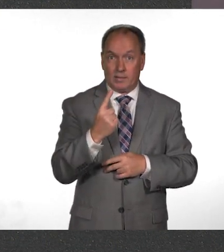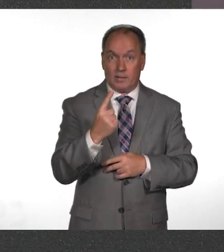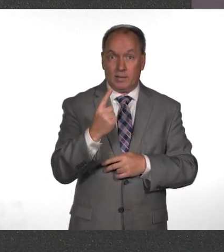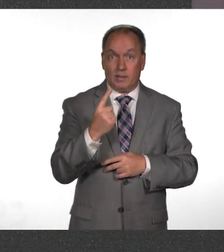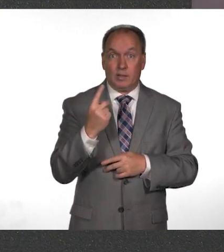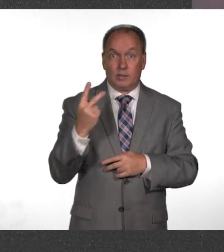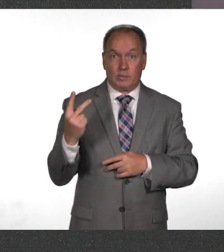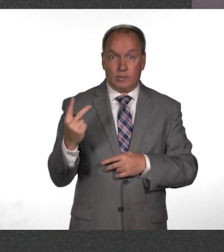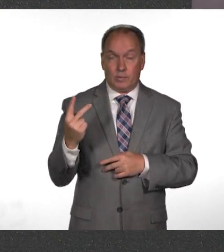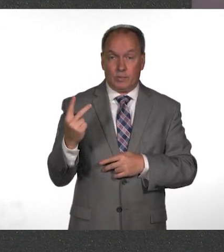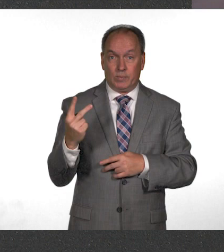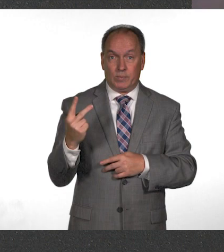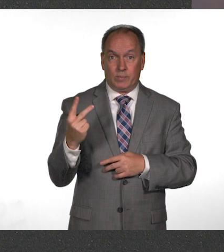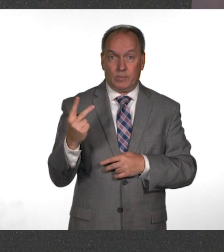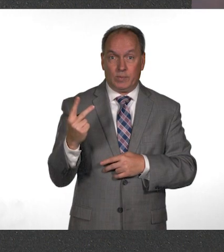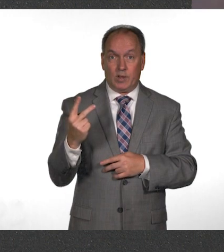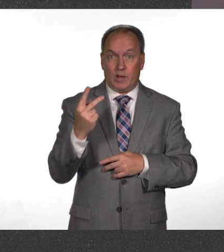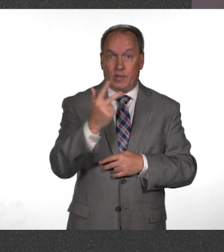2,